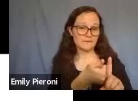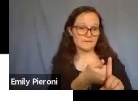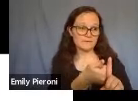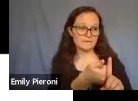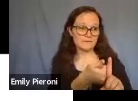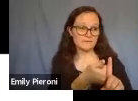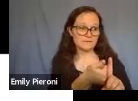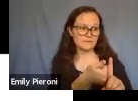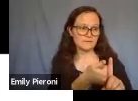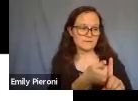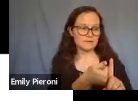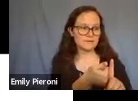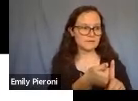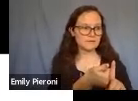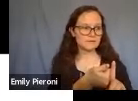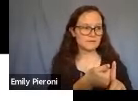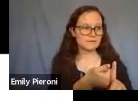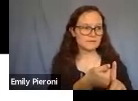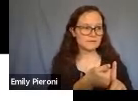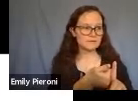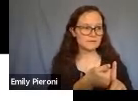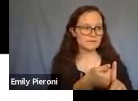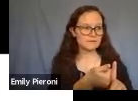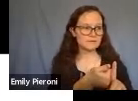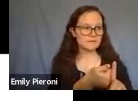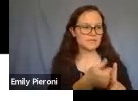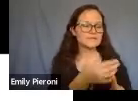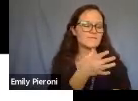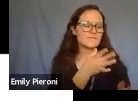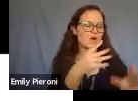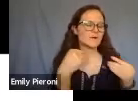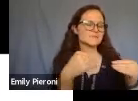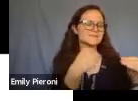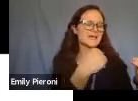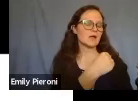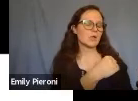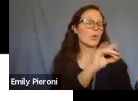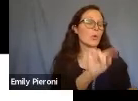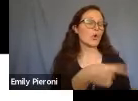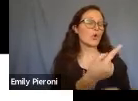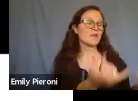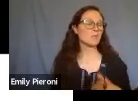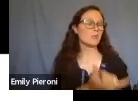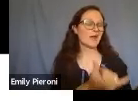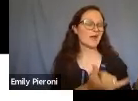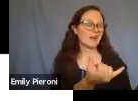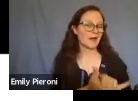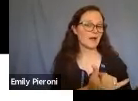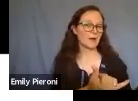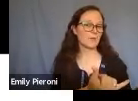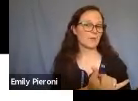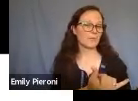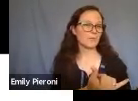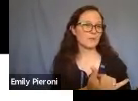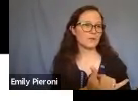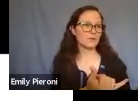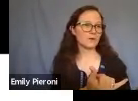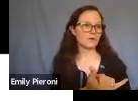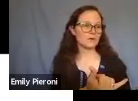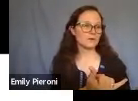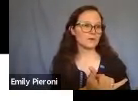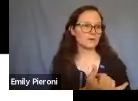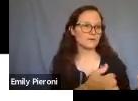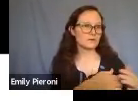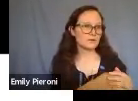scale. At this time, due to the COVID-19, we did reduce the number of hours for Region